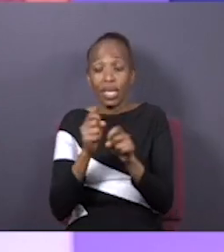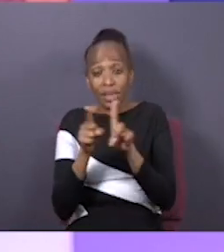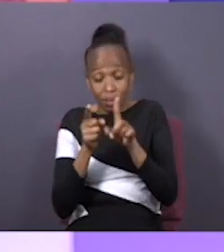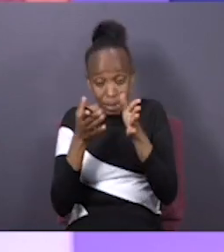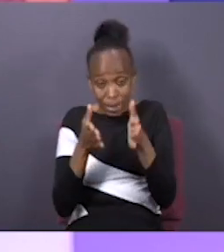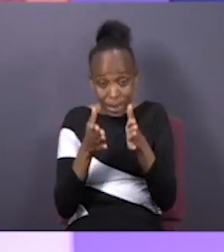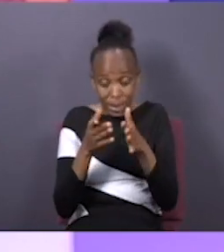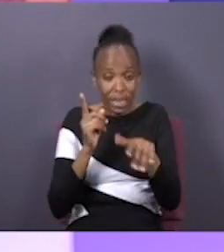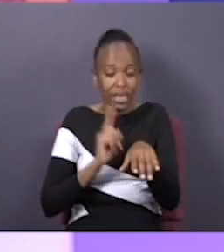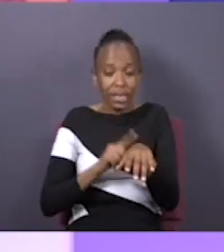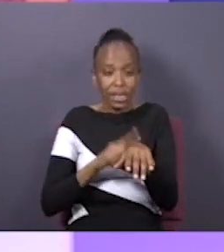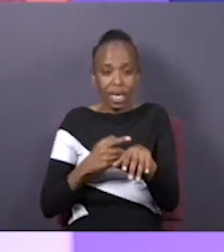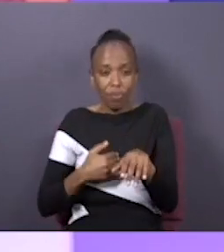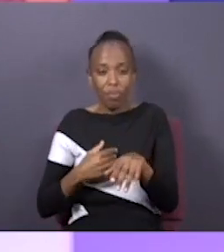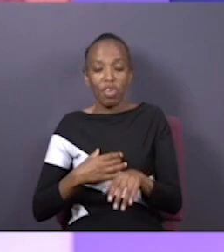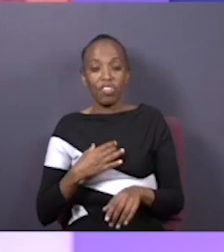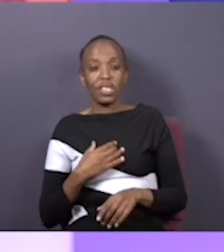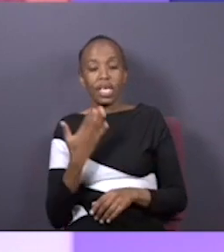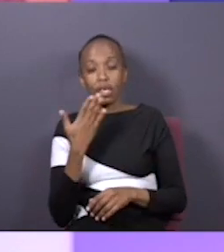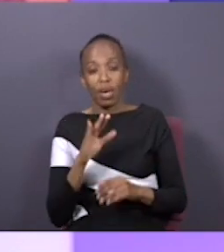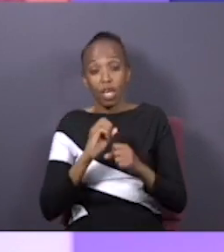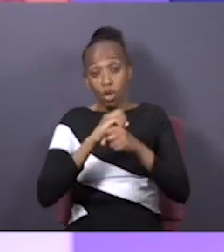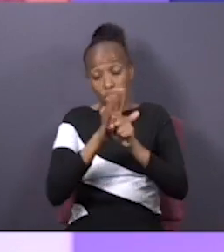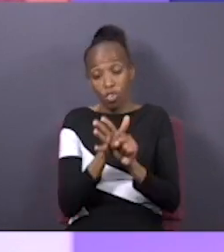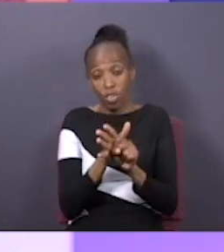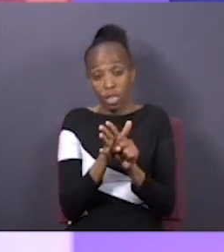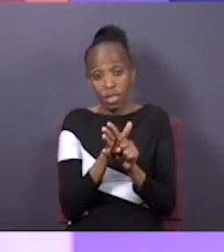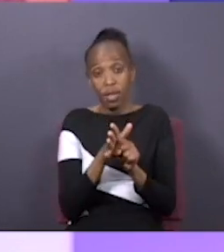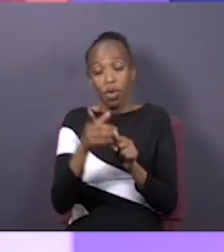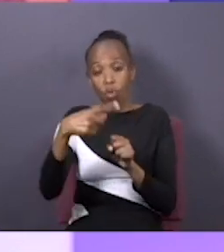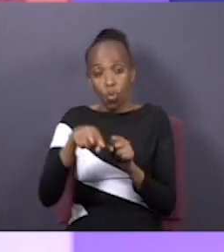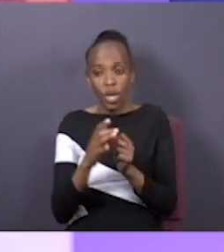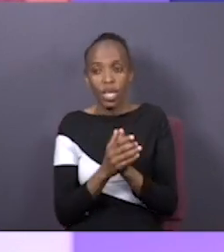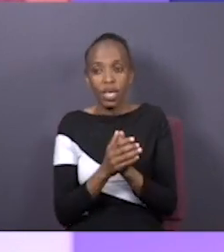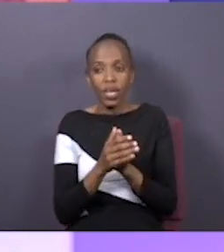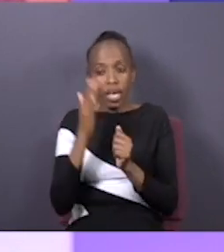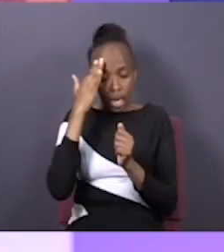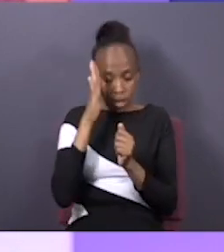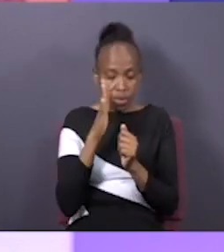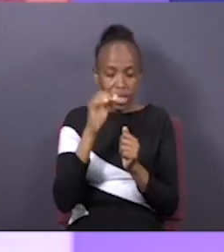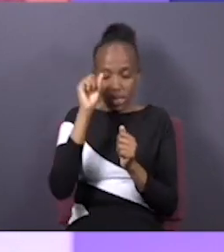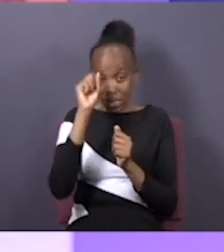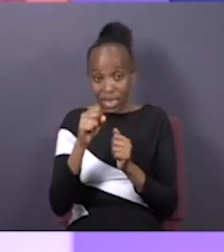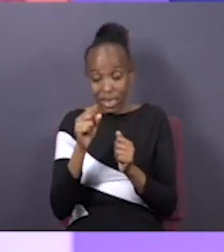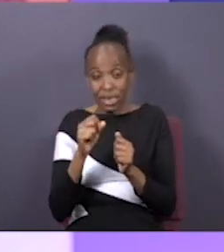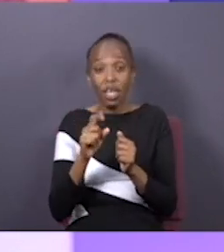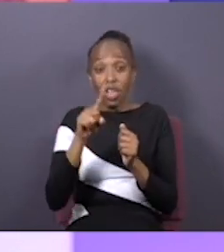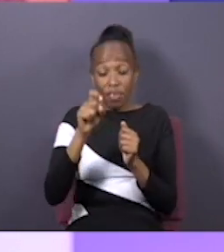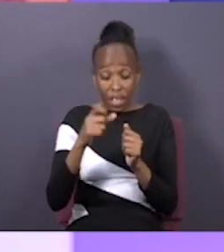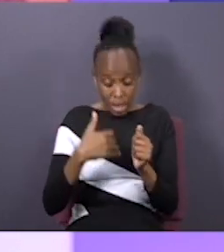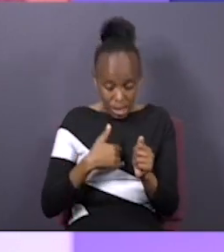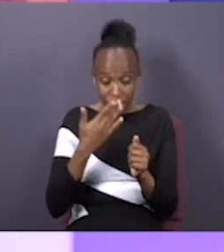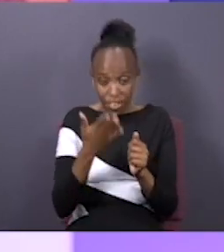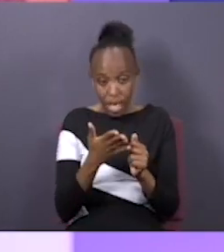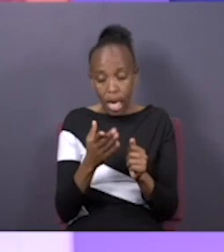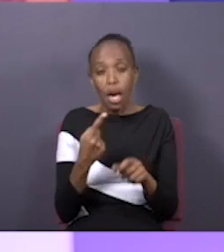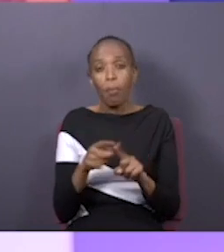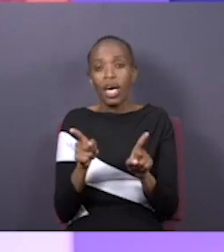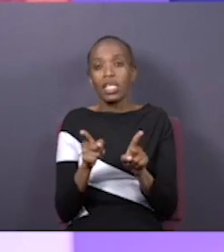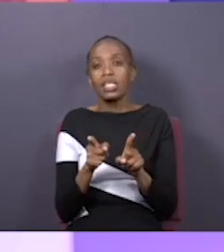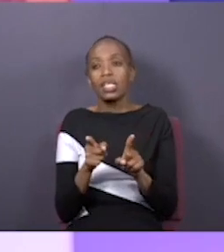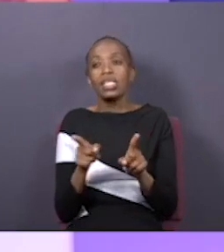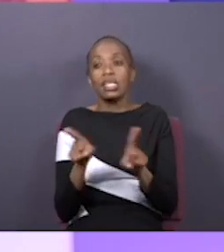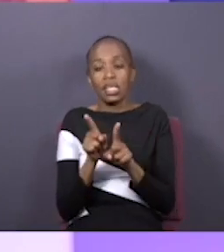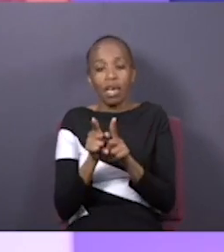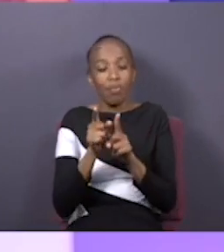like this one, when we have been visited by coronavirus, we will acknowledge, yes, the virus is there, but and